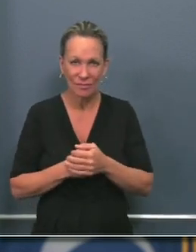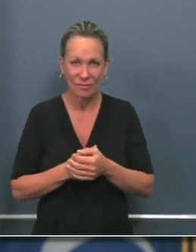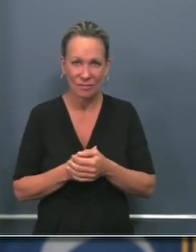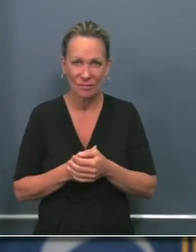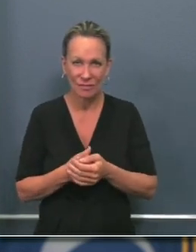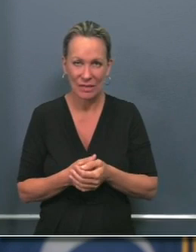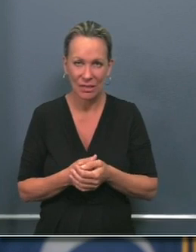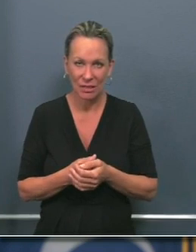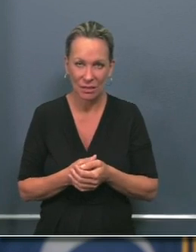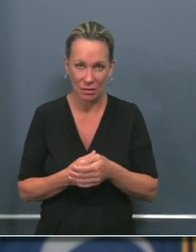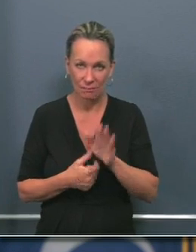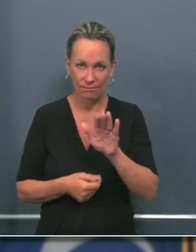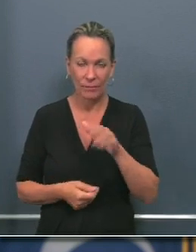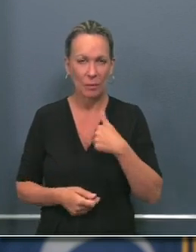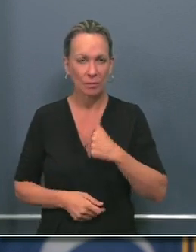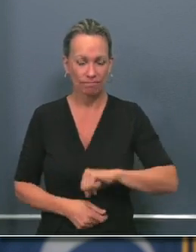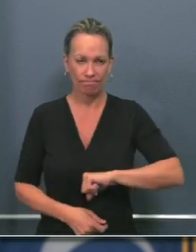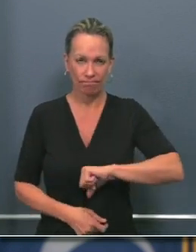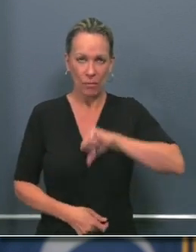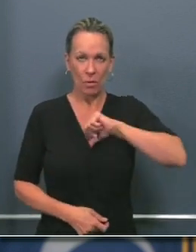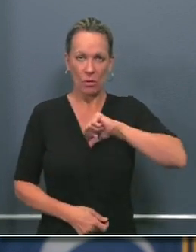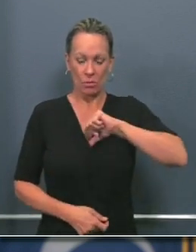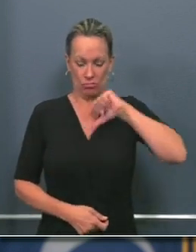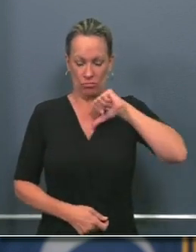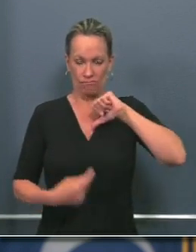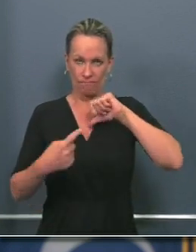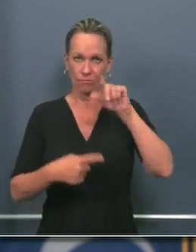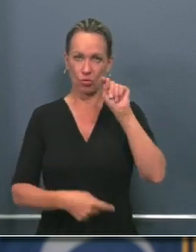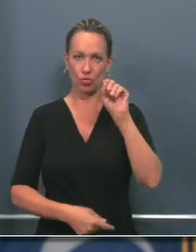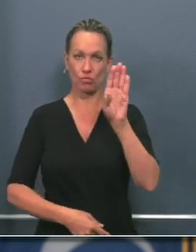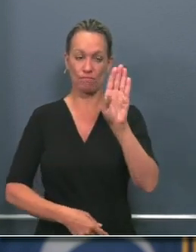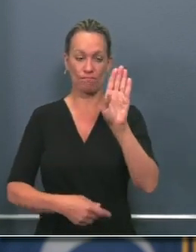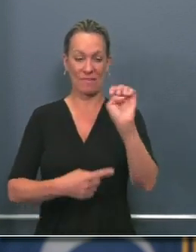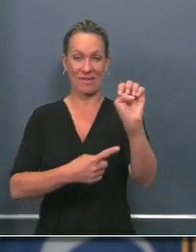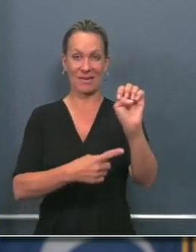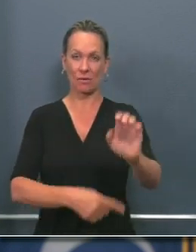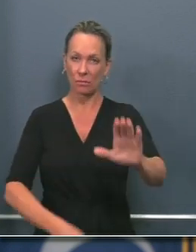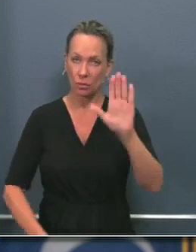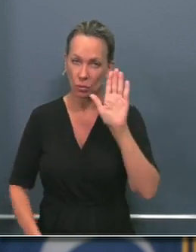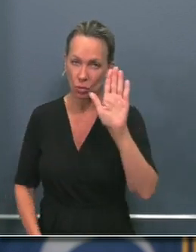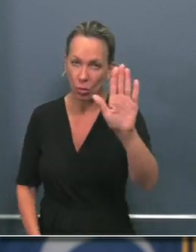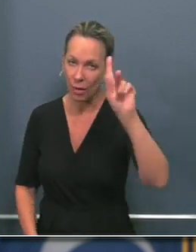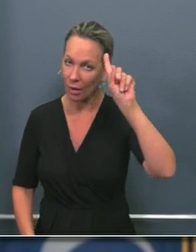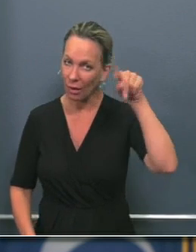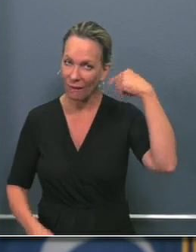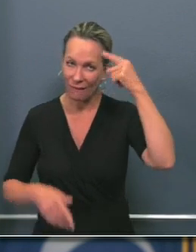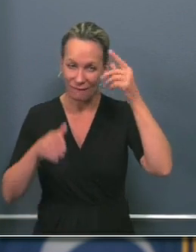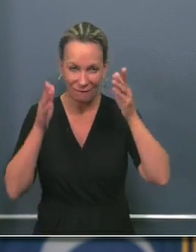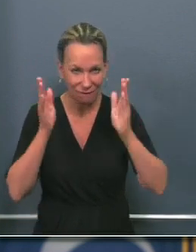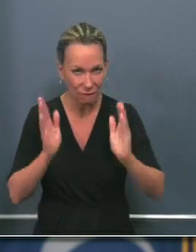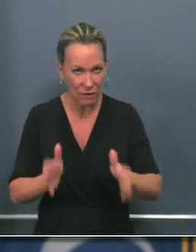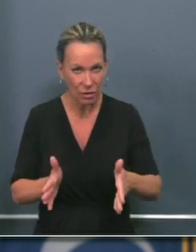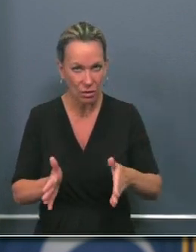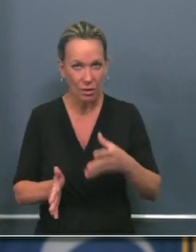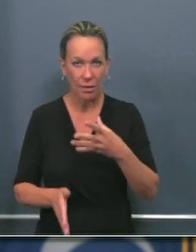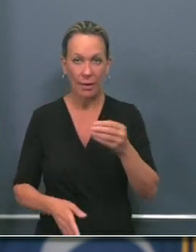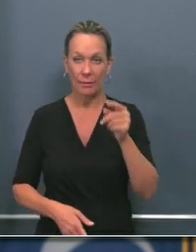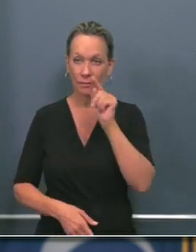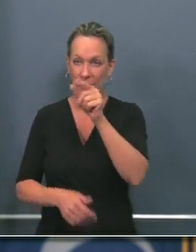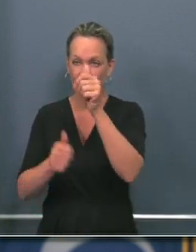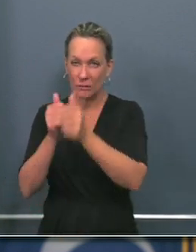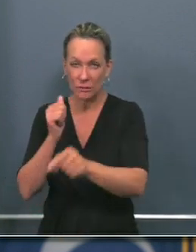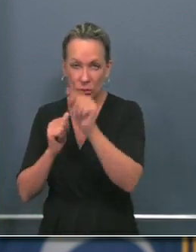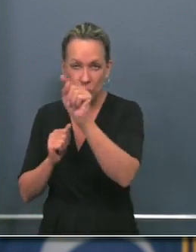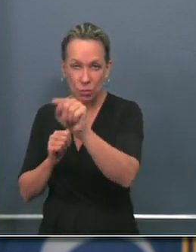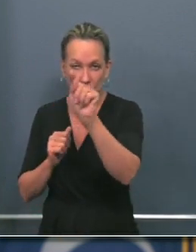as a Californian to be your governor at this time, and more proud of each and every one of you for doing what you have done to allow California to get to